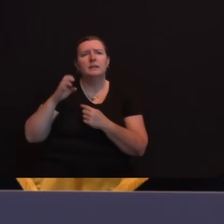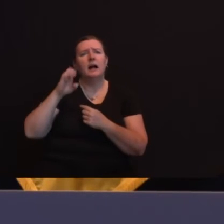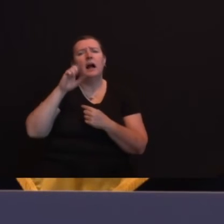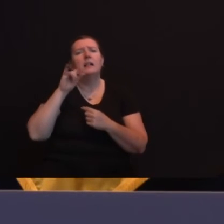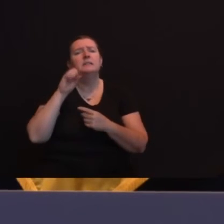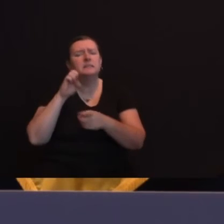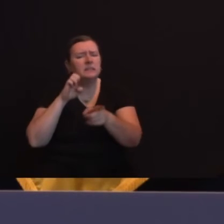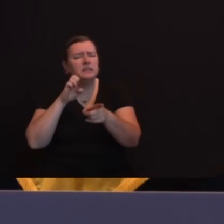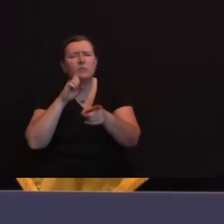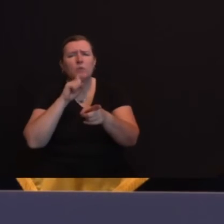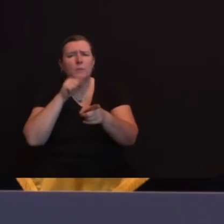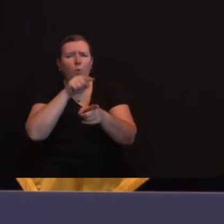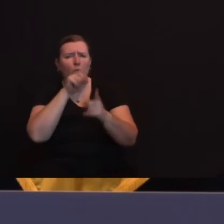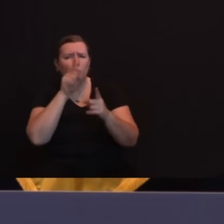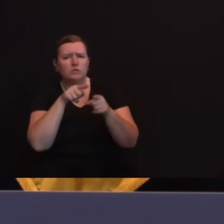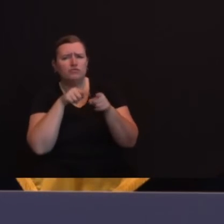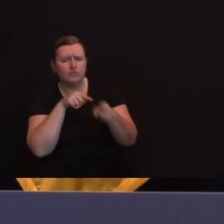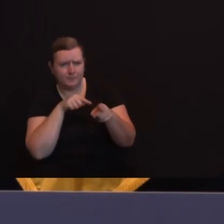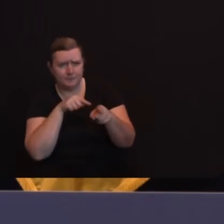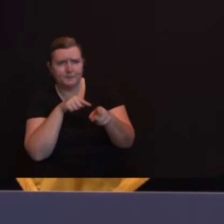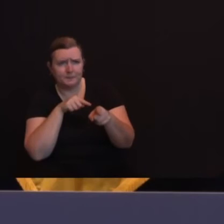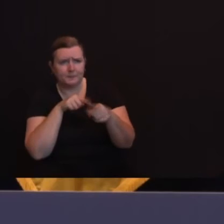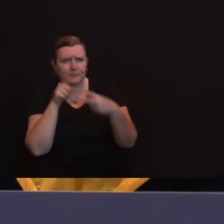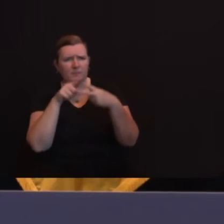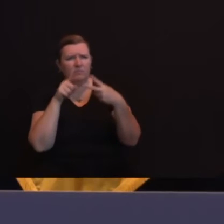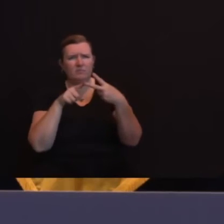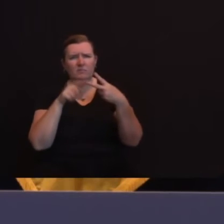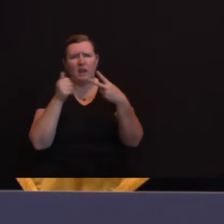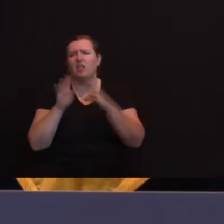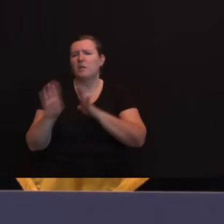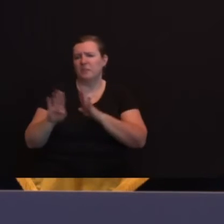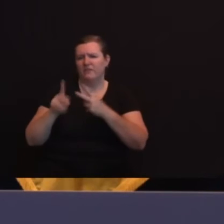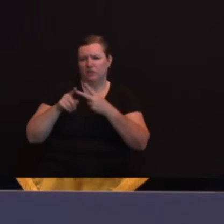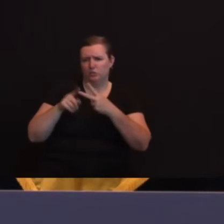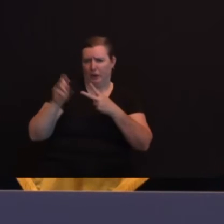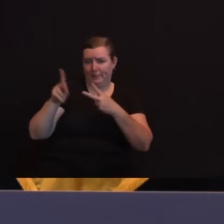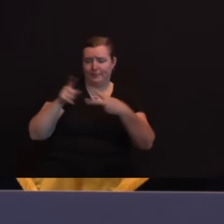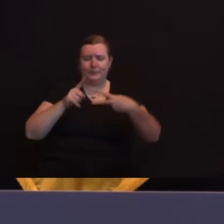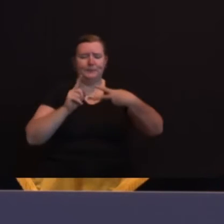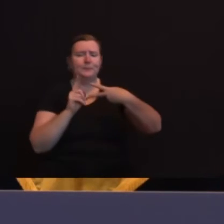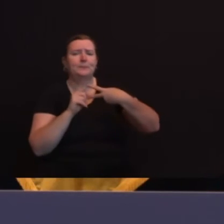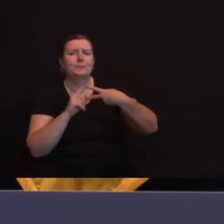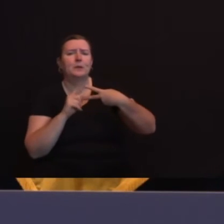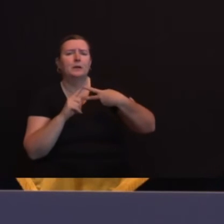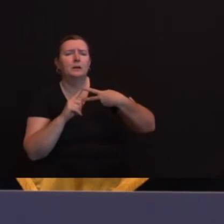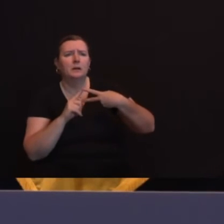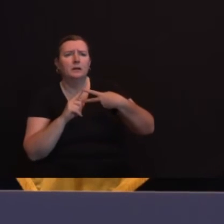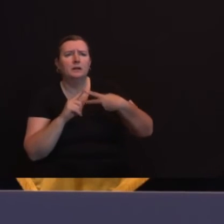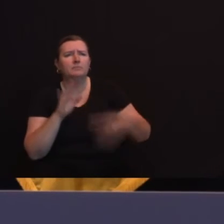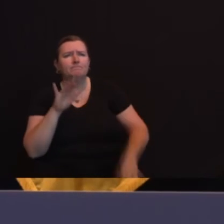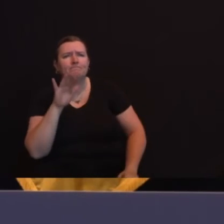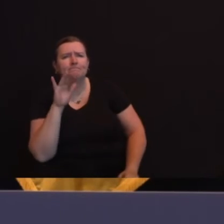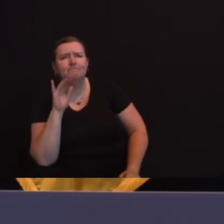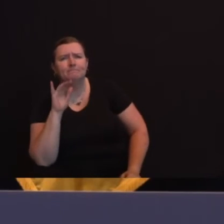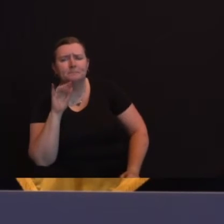other is this point about behavior, Judy, that turned out to be a lot better than the modeling suggested.